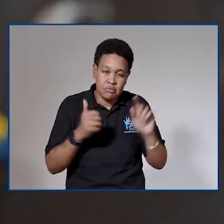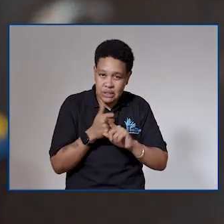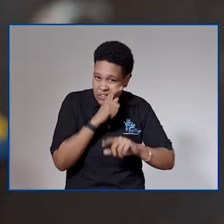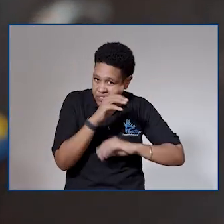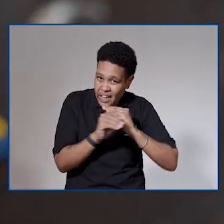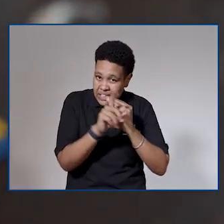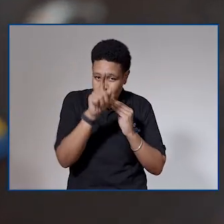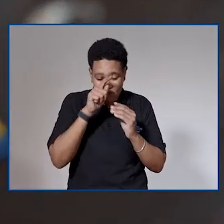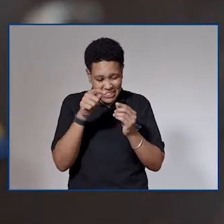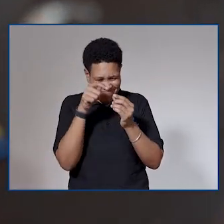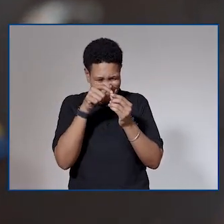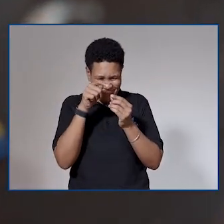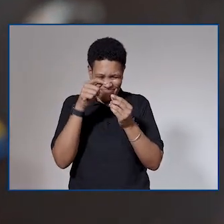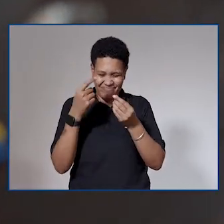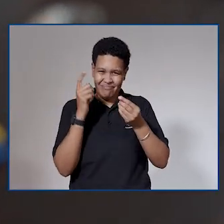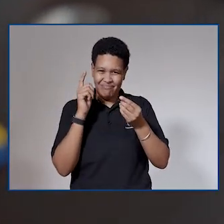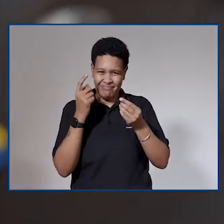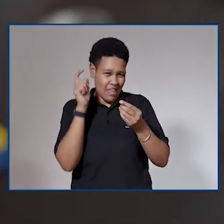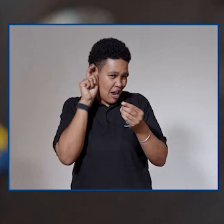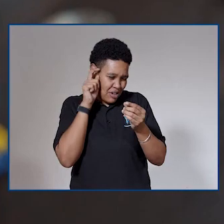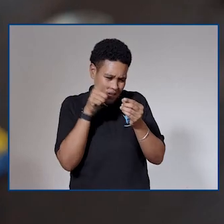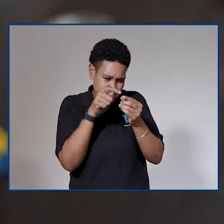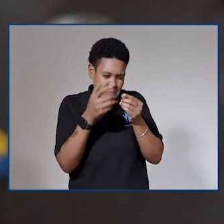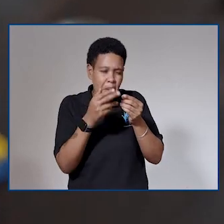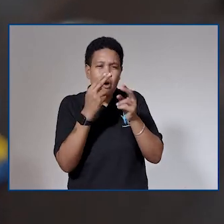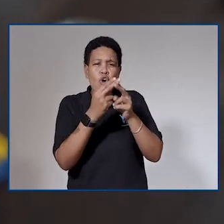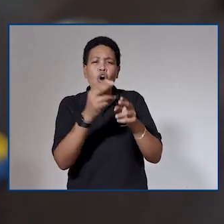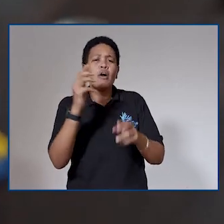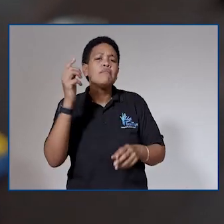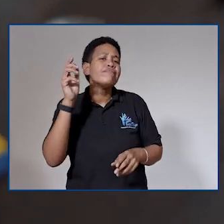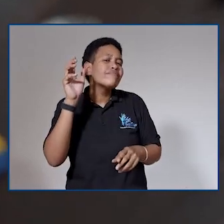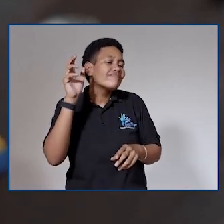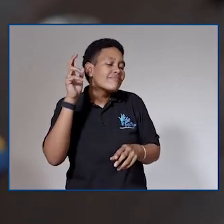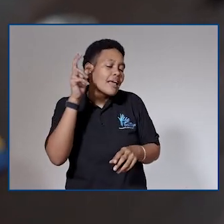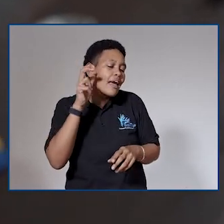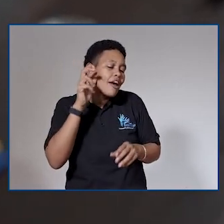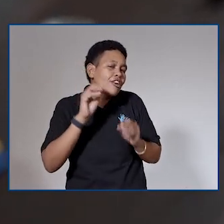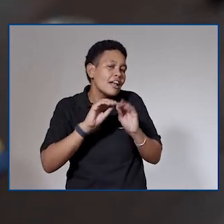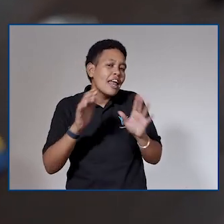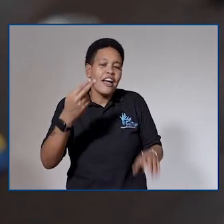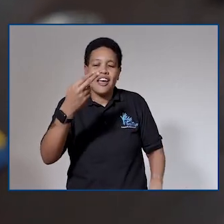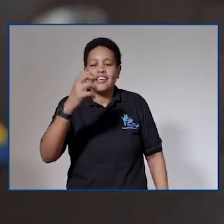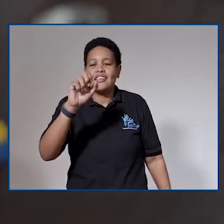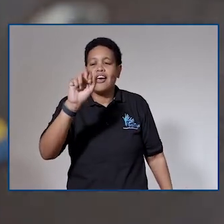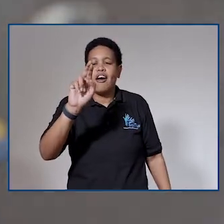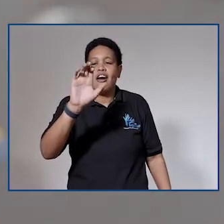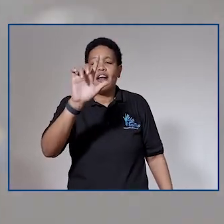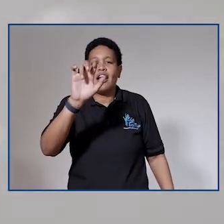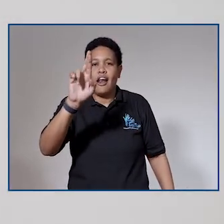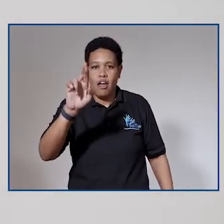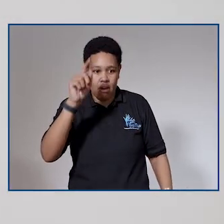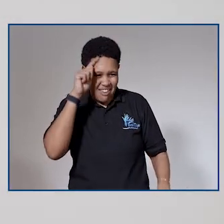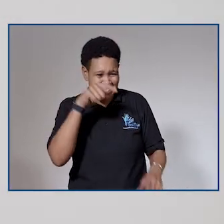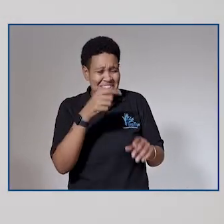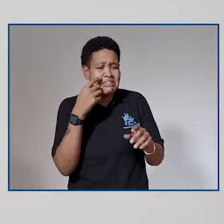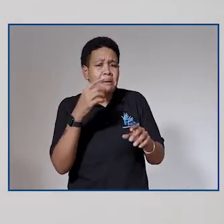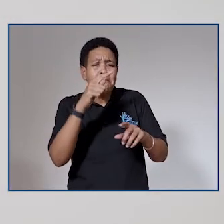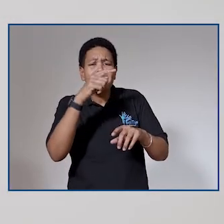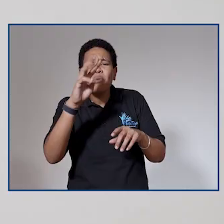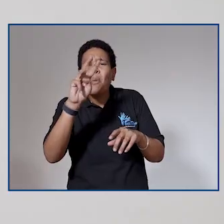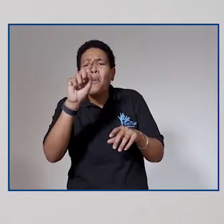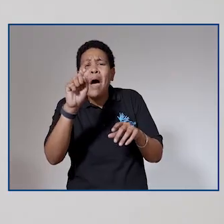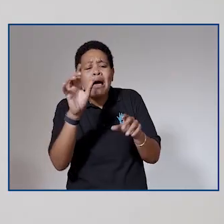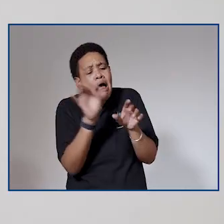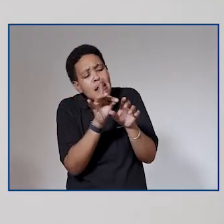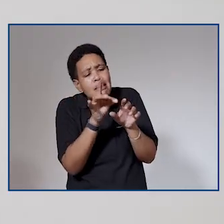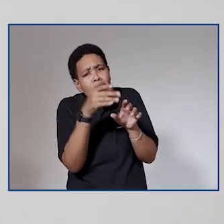the hearing aid you may have what is called a hair clear, and that is replaced whenever it is blocked with wax. So